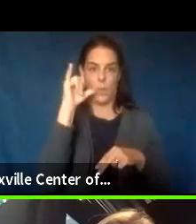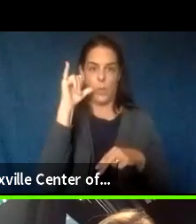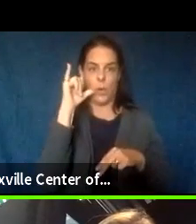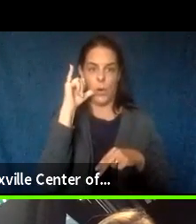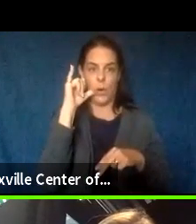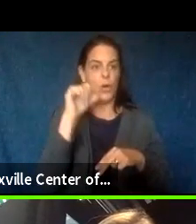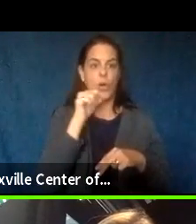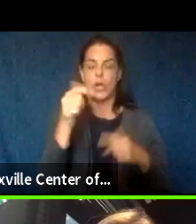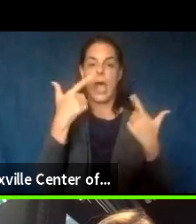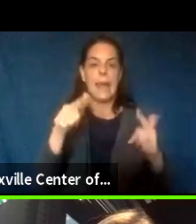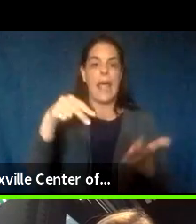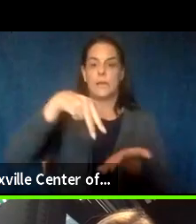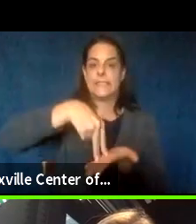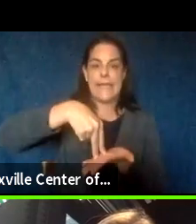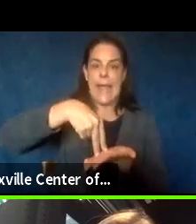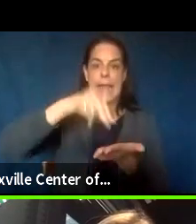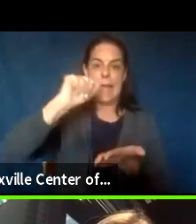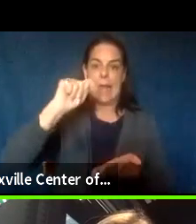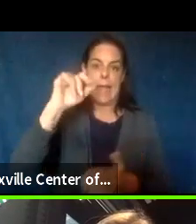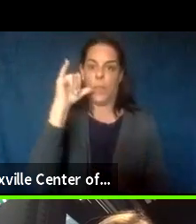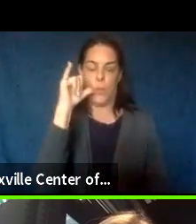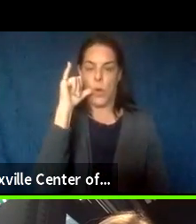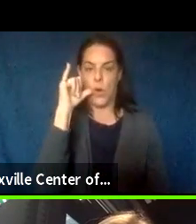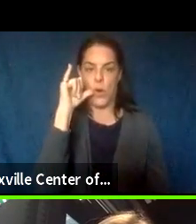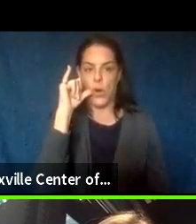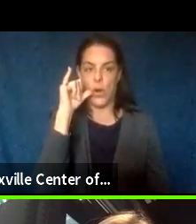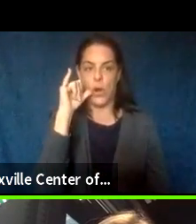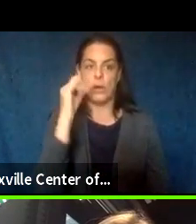not going to allow standing at a bar.